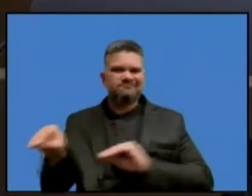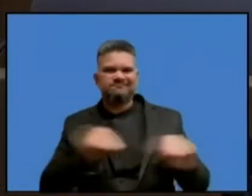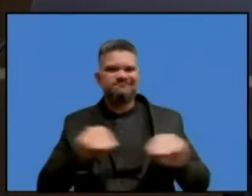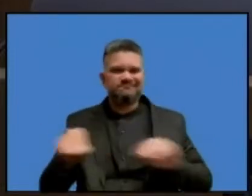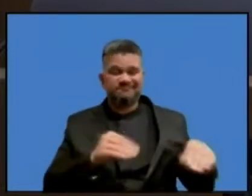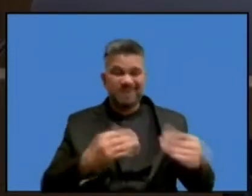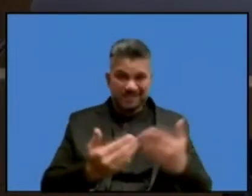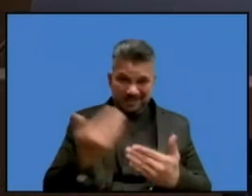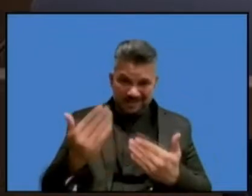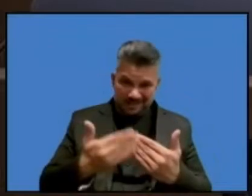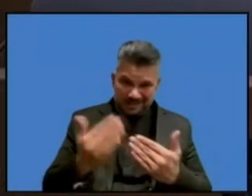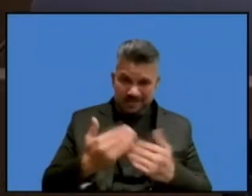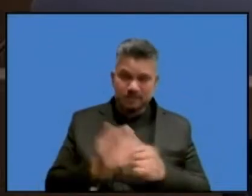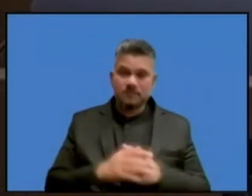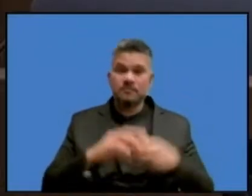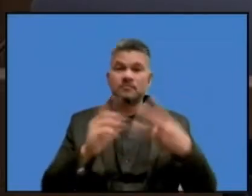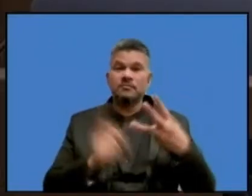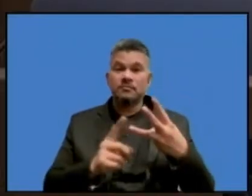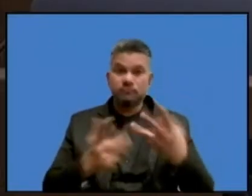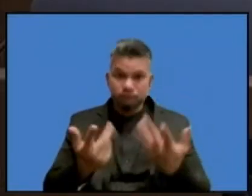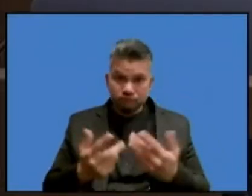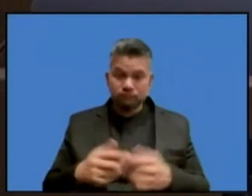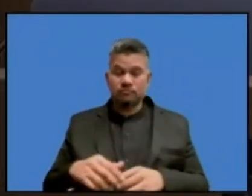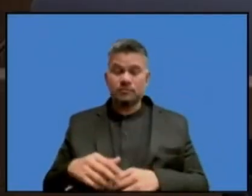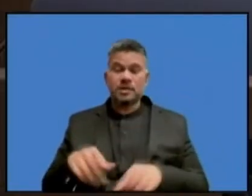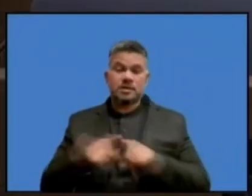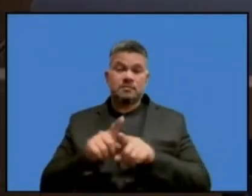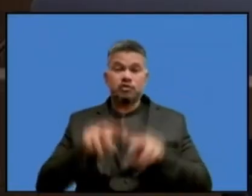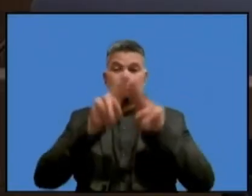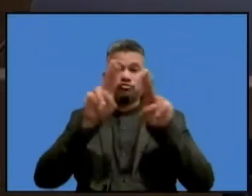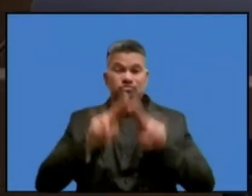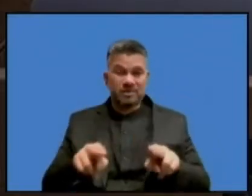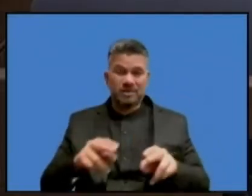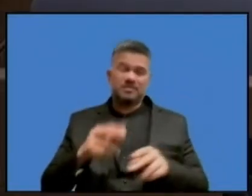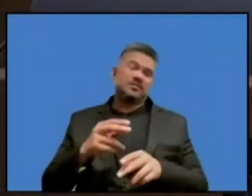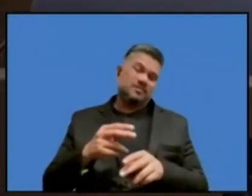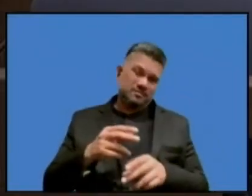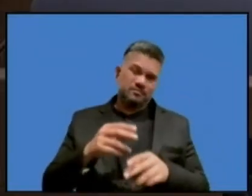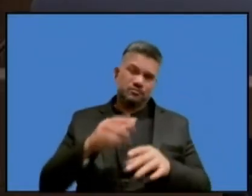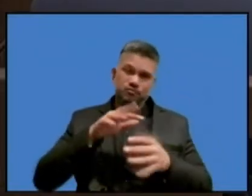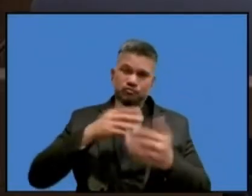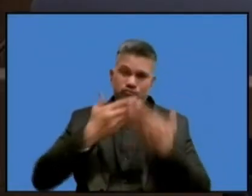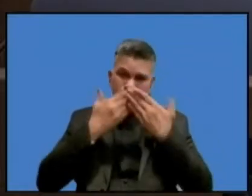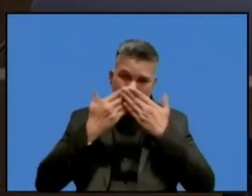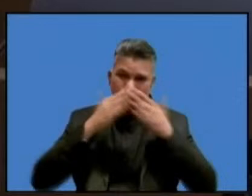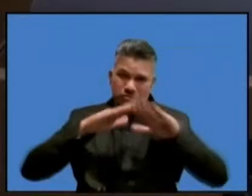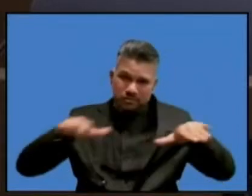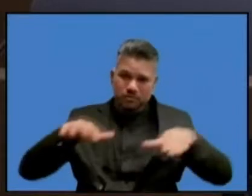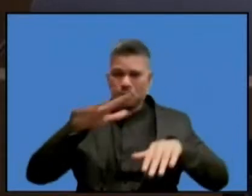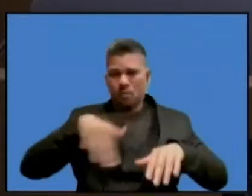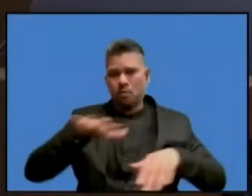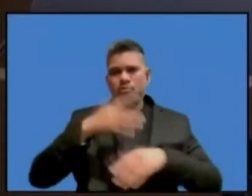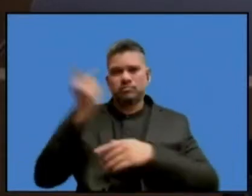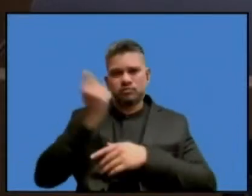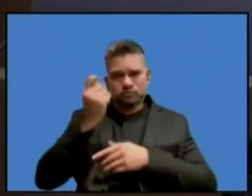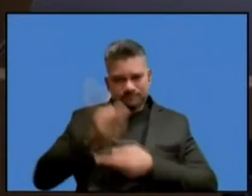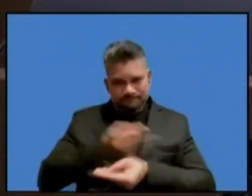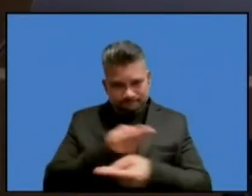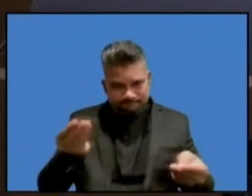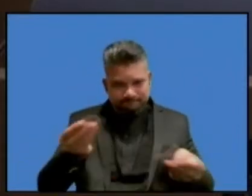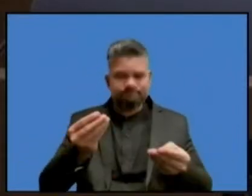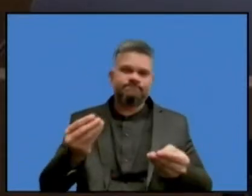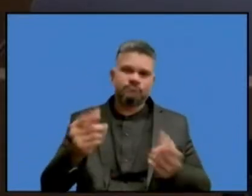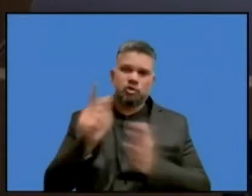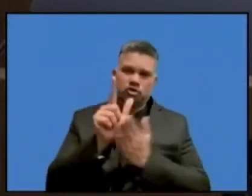services for international students, including mental health and psychosocial support, labor rights support, legal aid, and dedicated